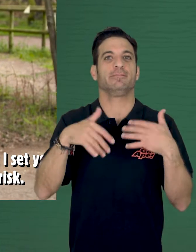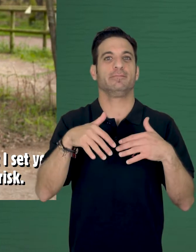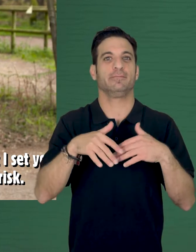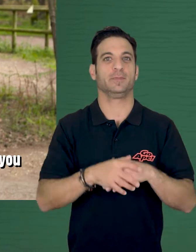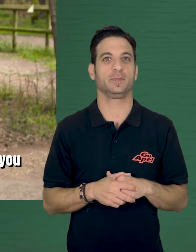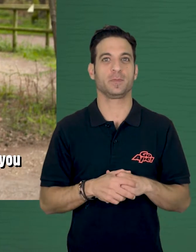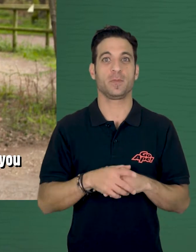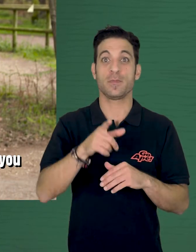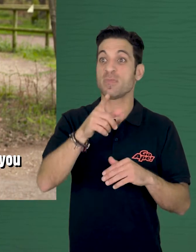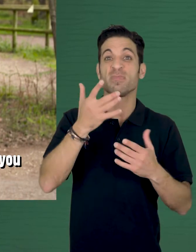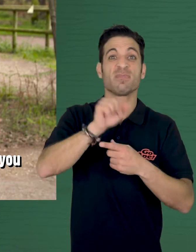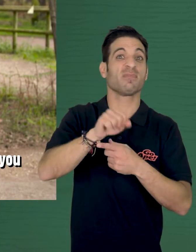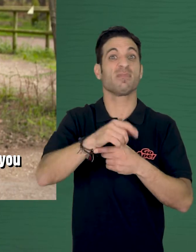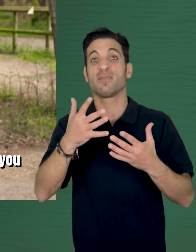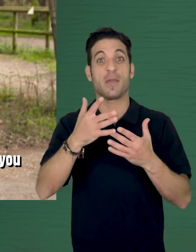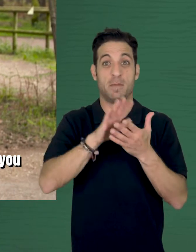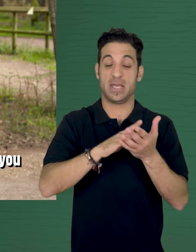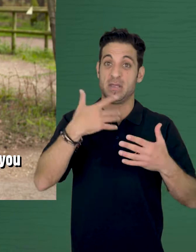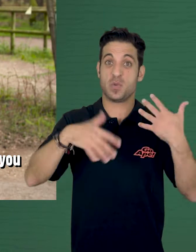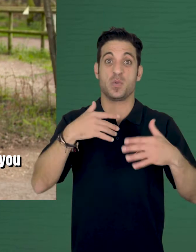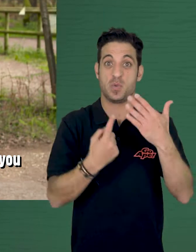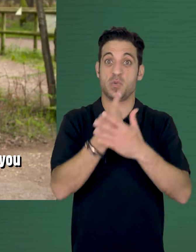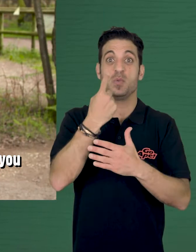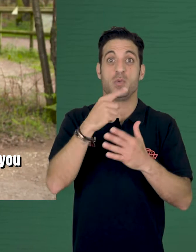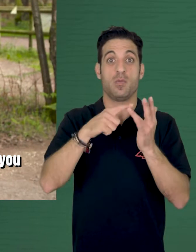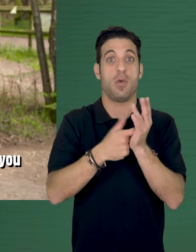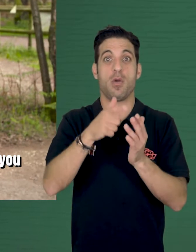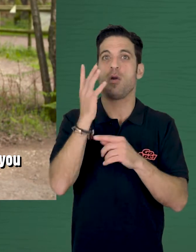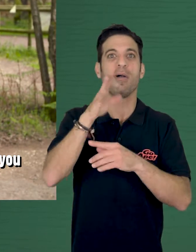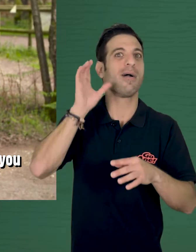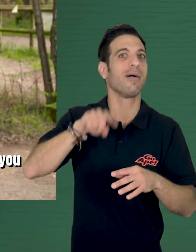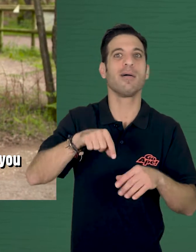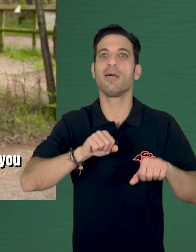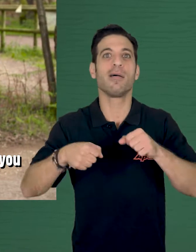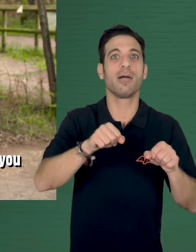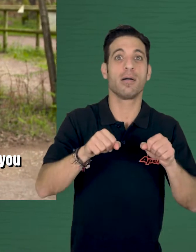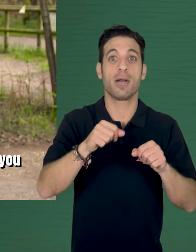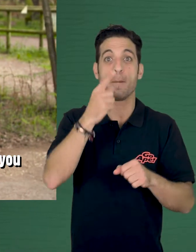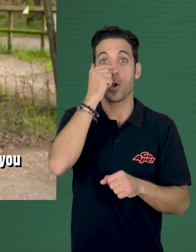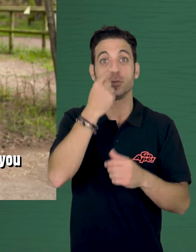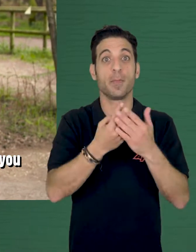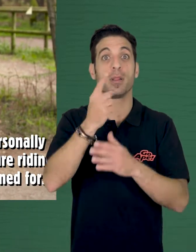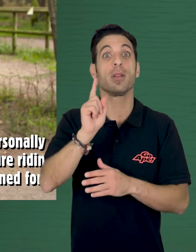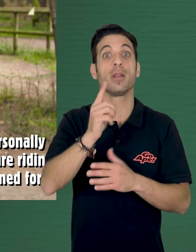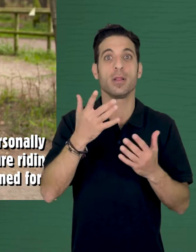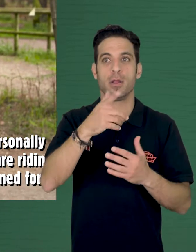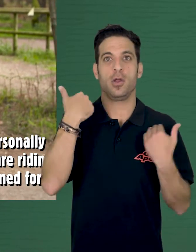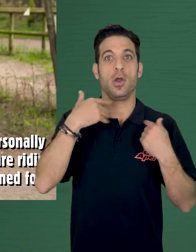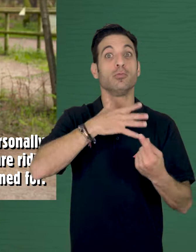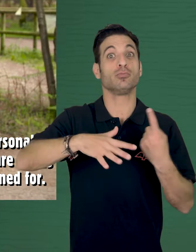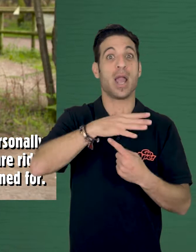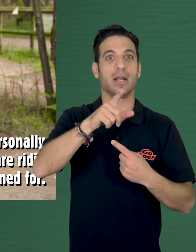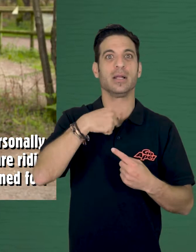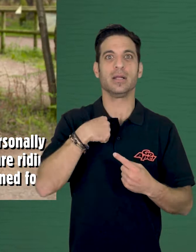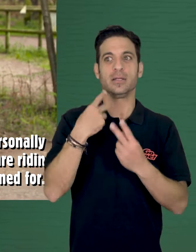that risk. But failure to do so could result in a serious injury to you or somebody else that is in the forest today. Once you leave the